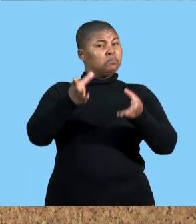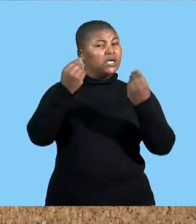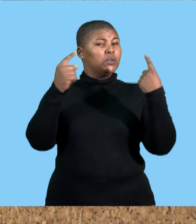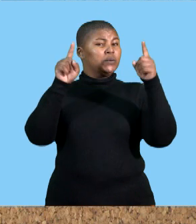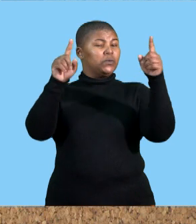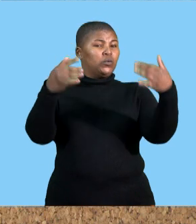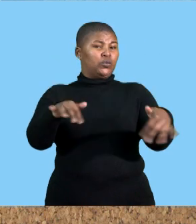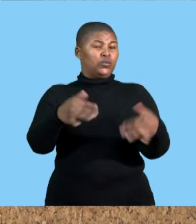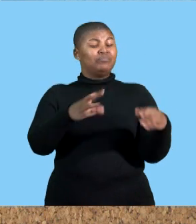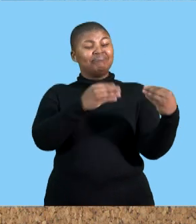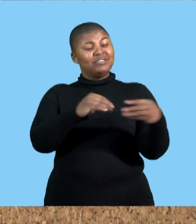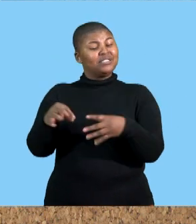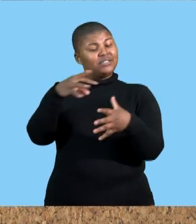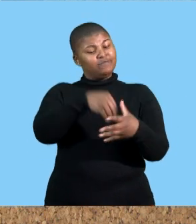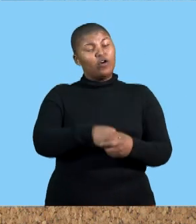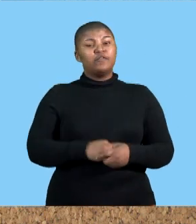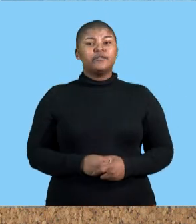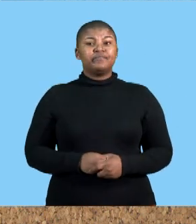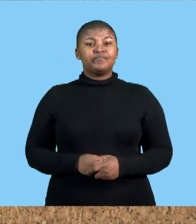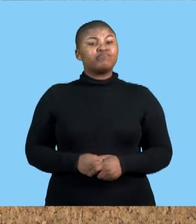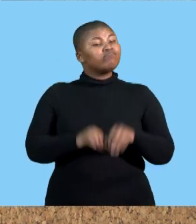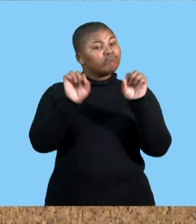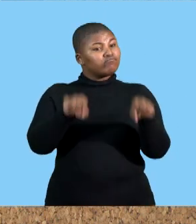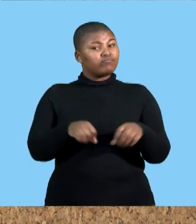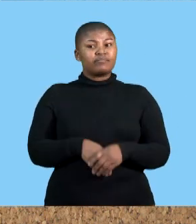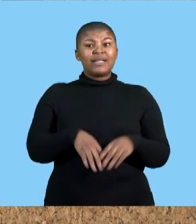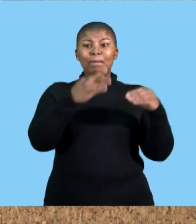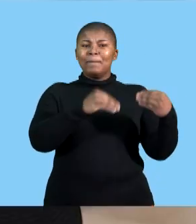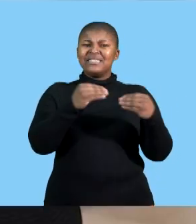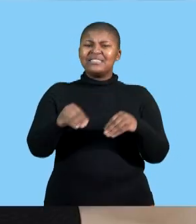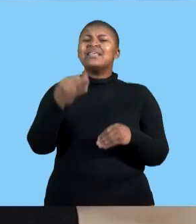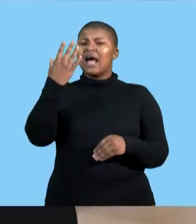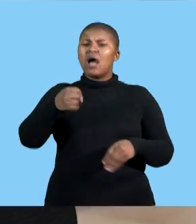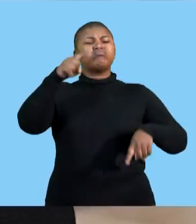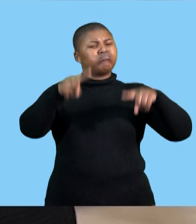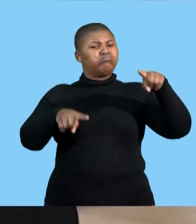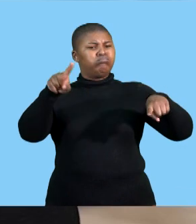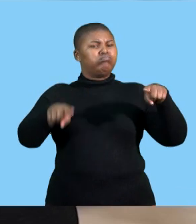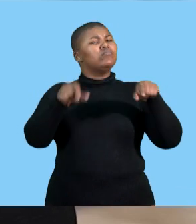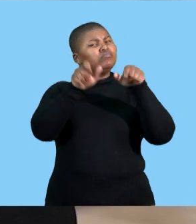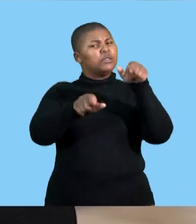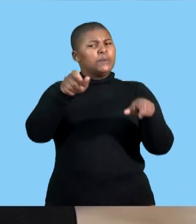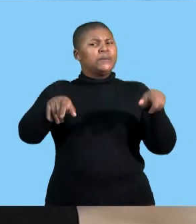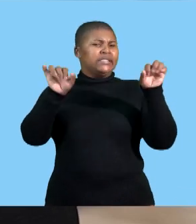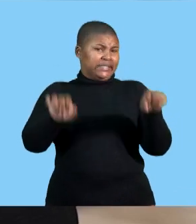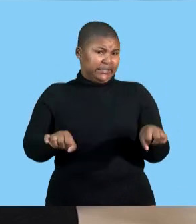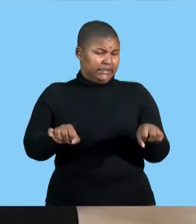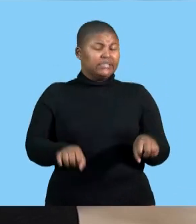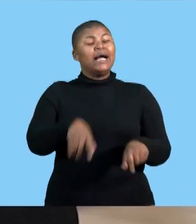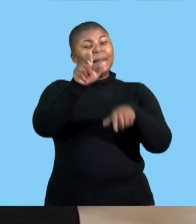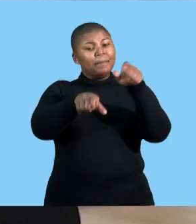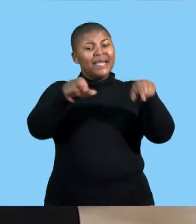achieved in a business. So obviously a business consists of different people. So with these different people, if they